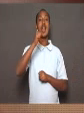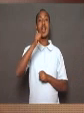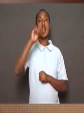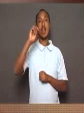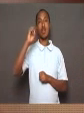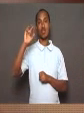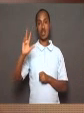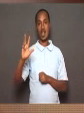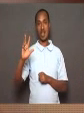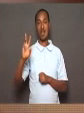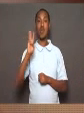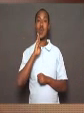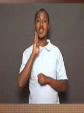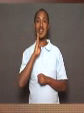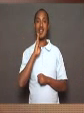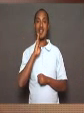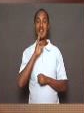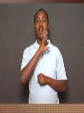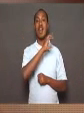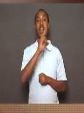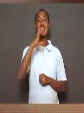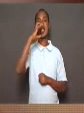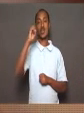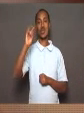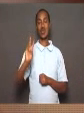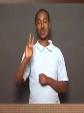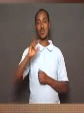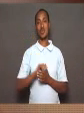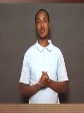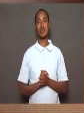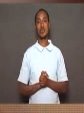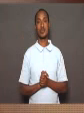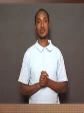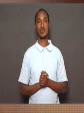nitrate, water, and carbon dioxide.